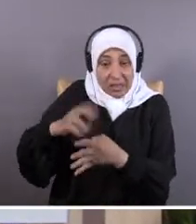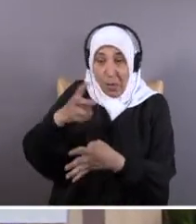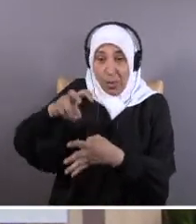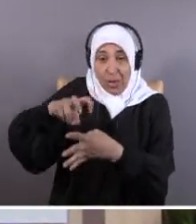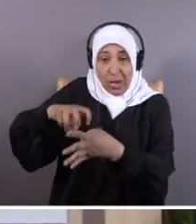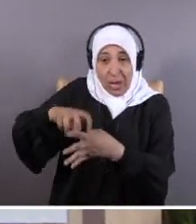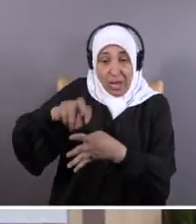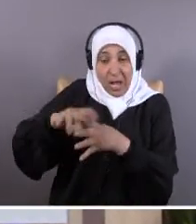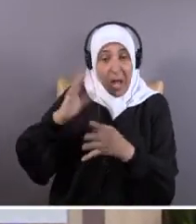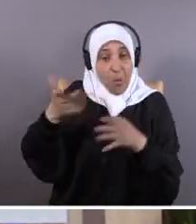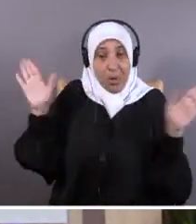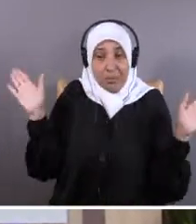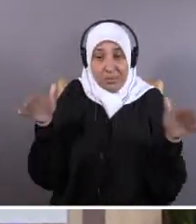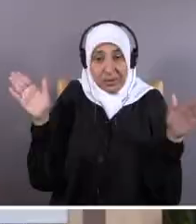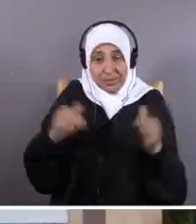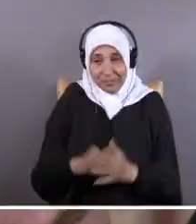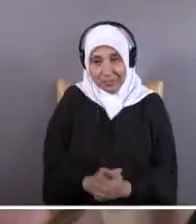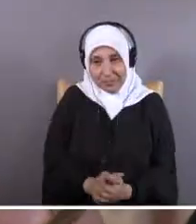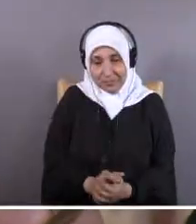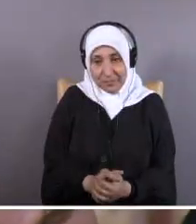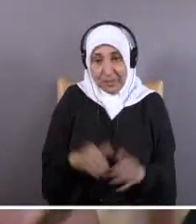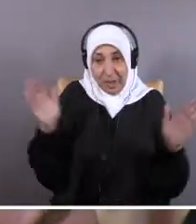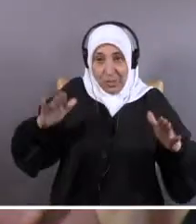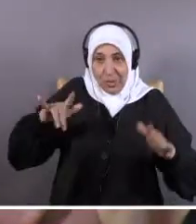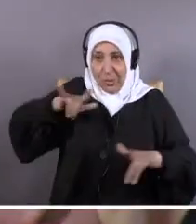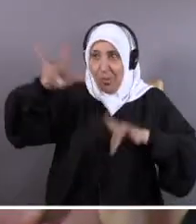the migratory birds that come over